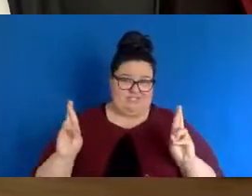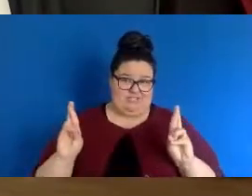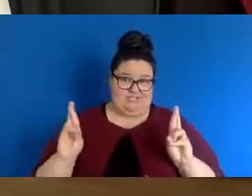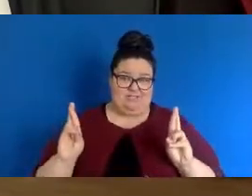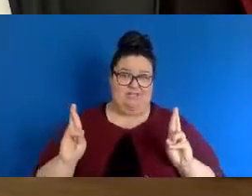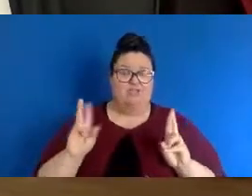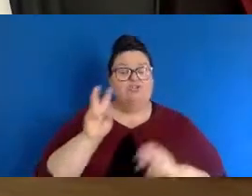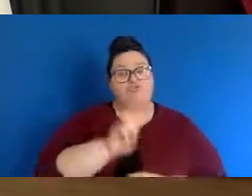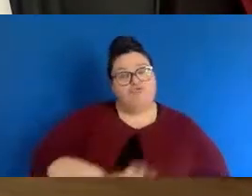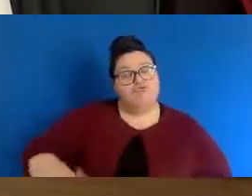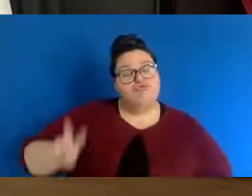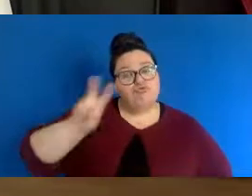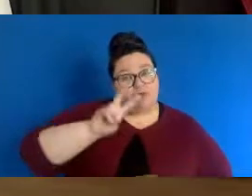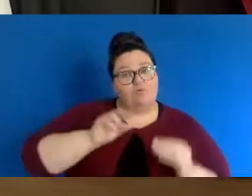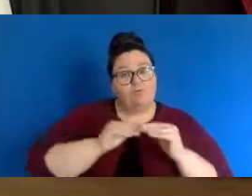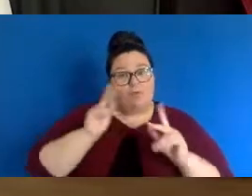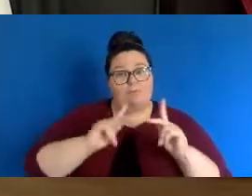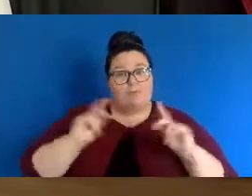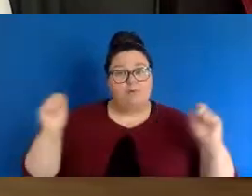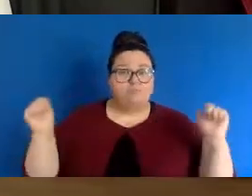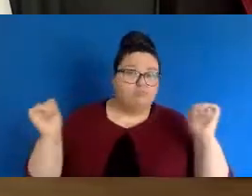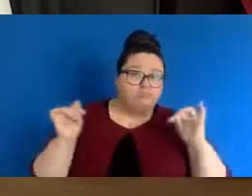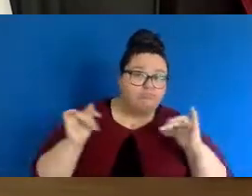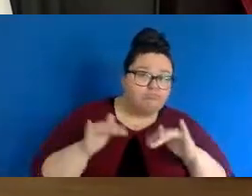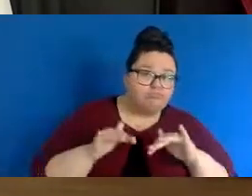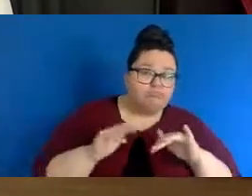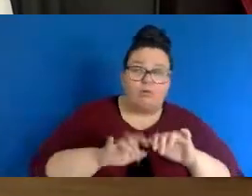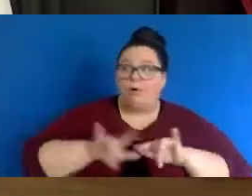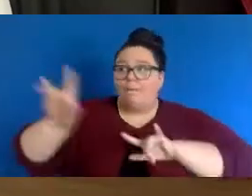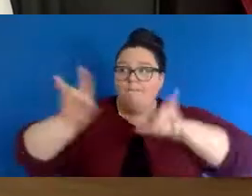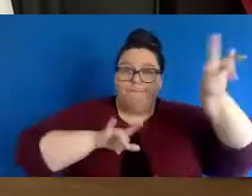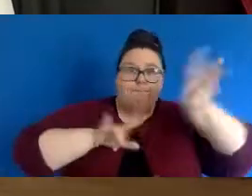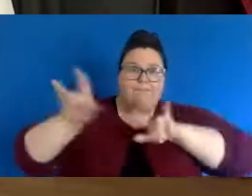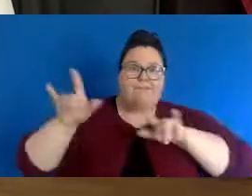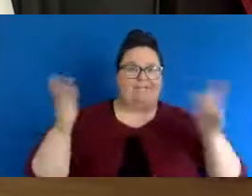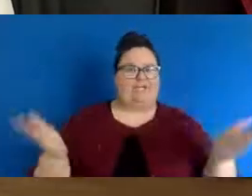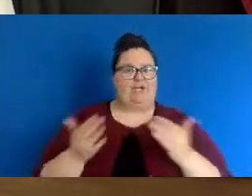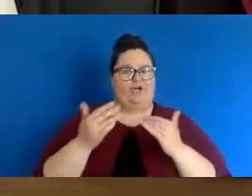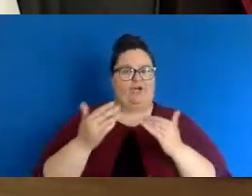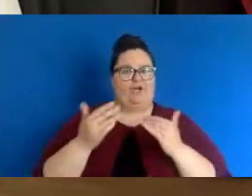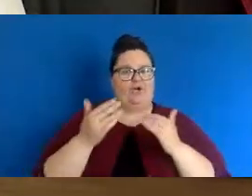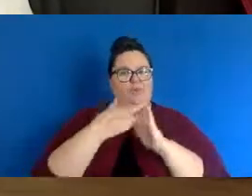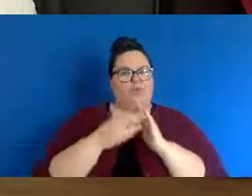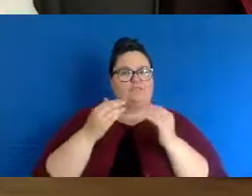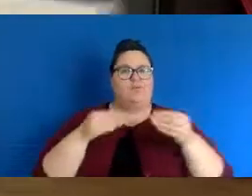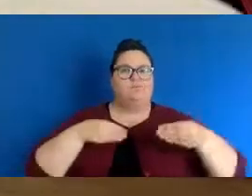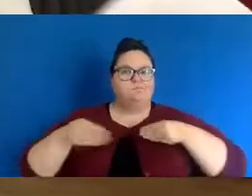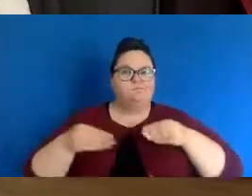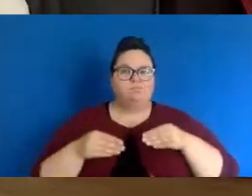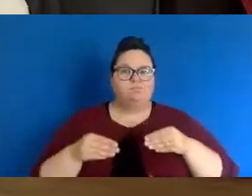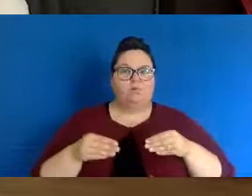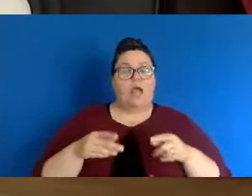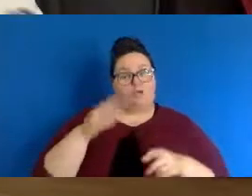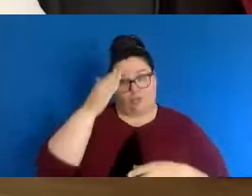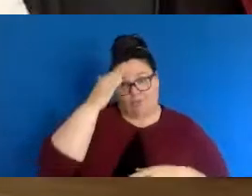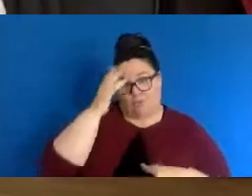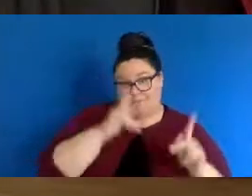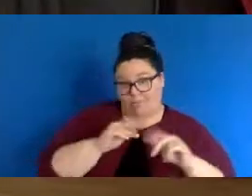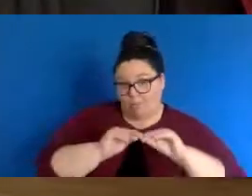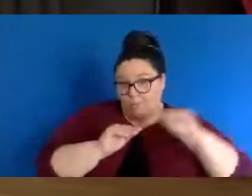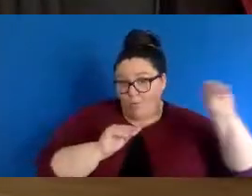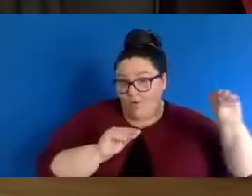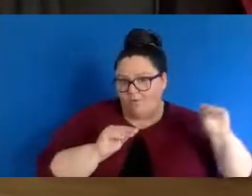Travel is increasing as restrictions are reduced here and in other parts of Canada. And when people move, as you recall, the virus